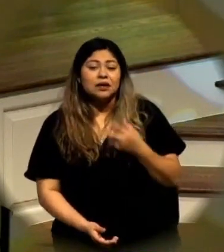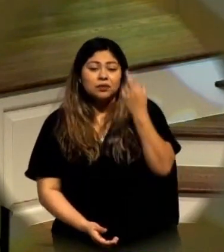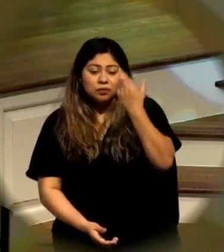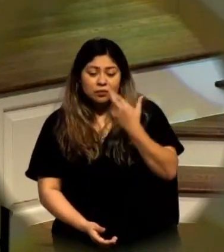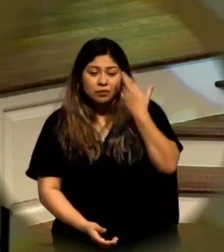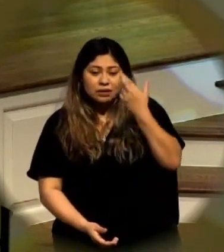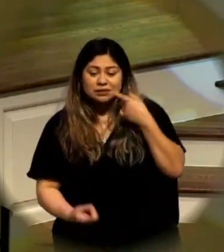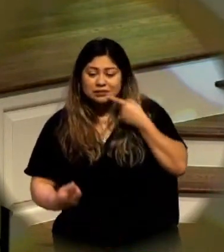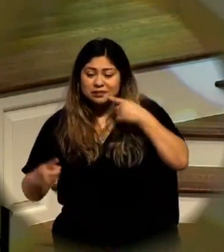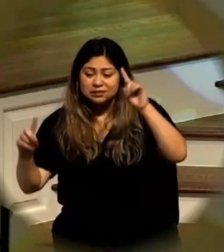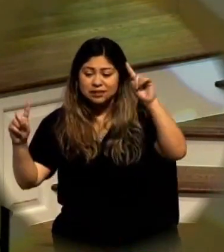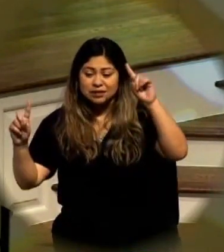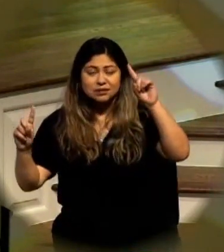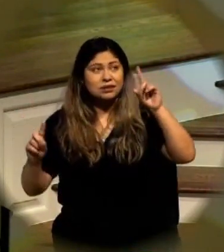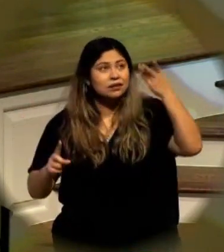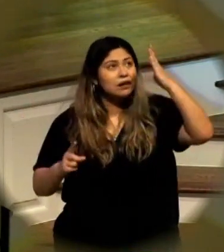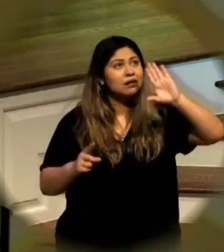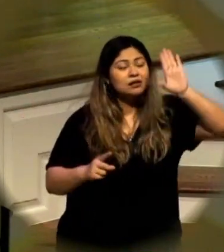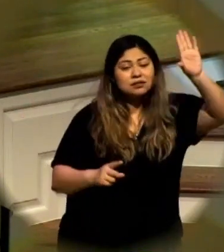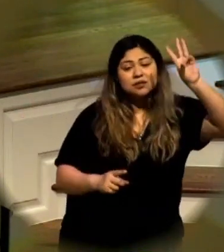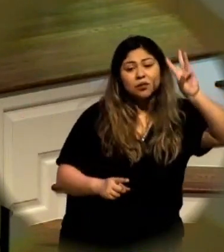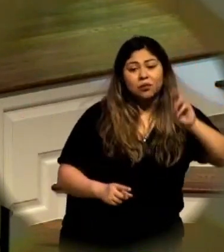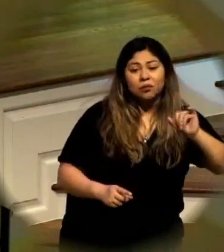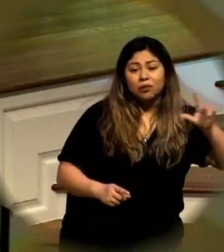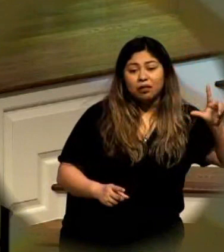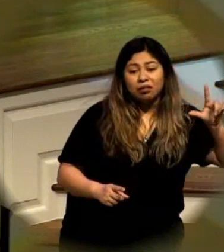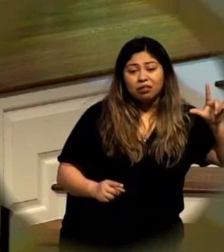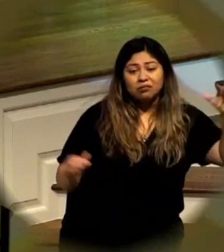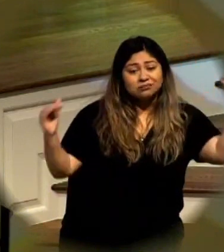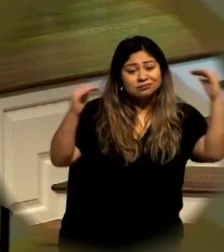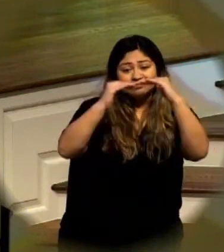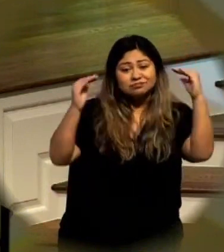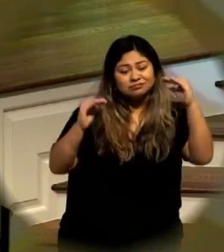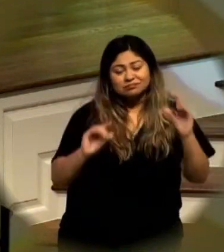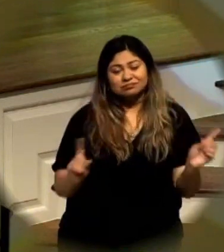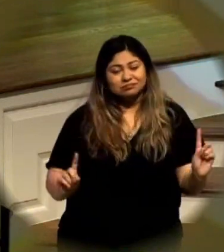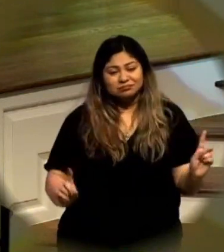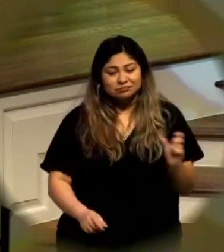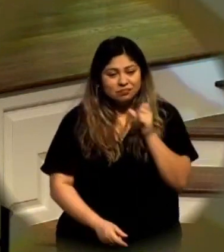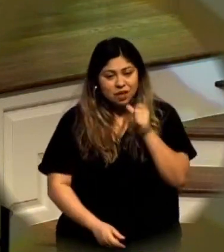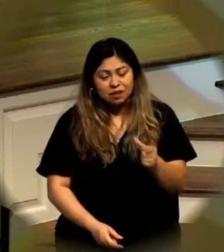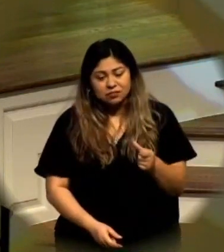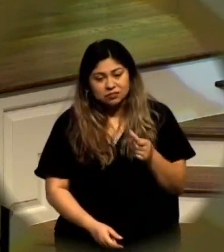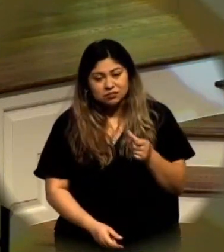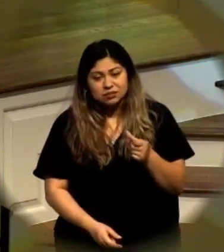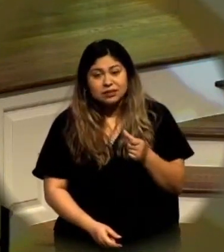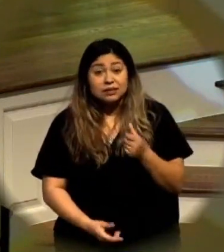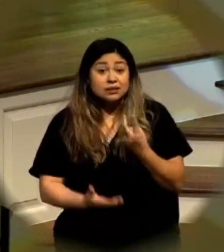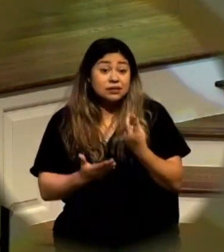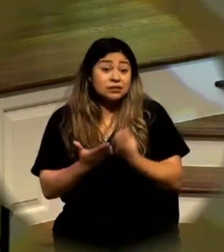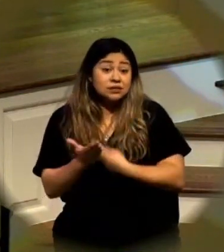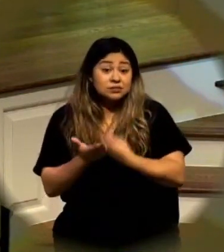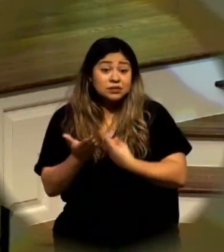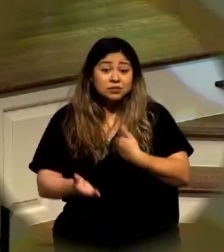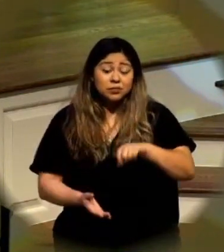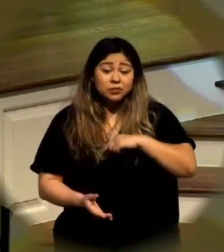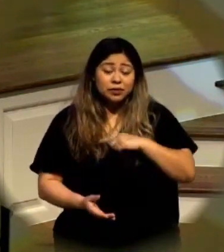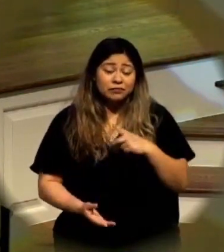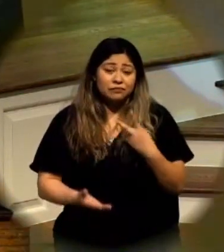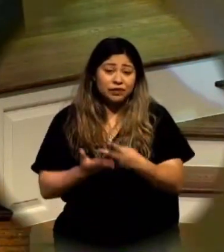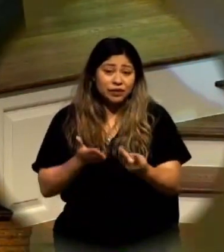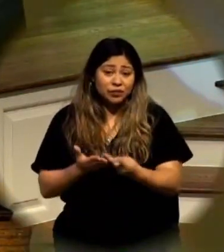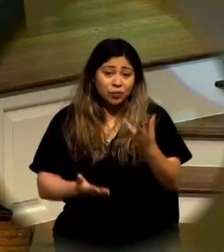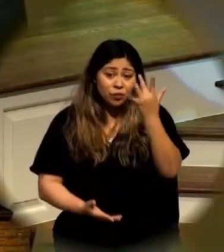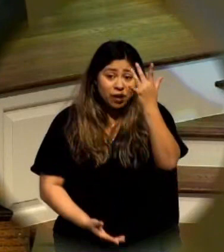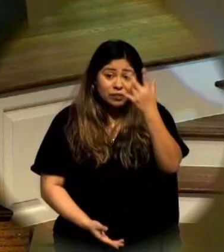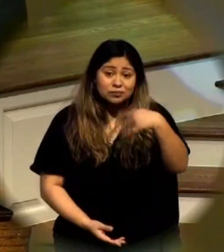will. Sometimes we fail because of our own stupidity or short-sightedness, and we learn lessons from our mistakes. Sometimes